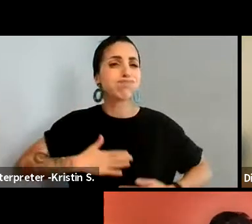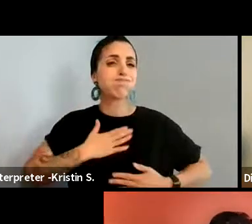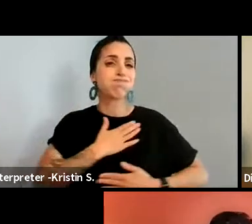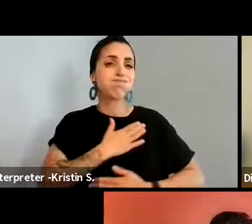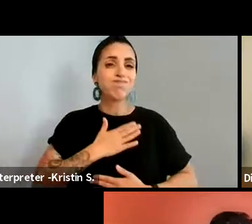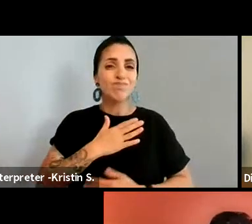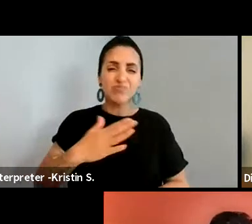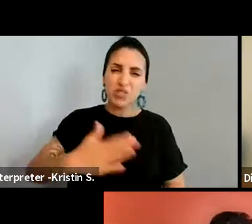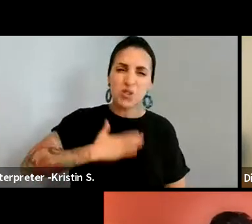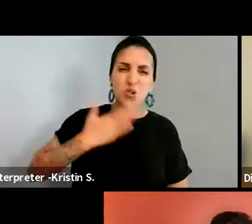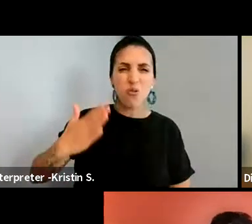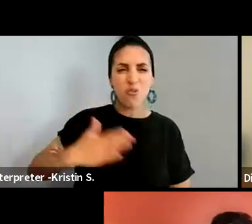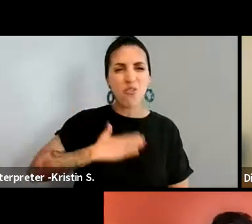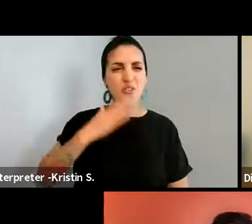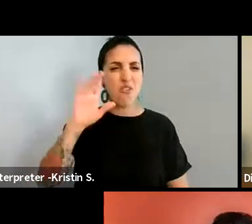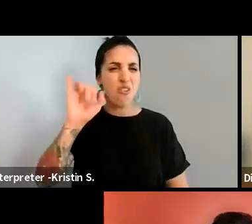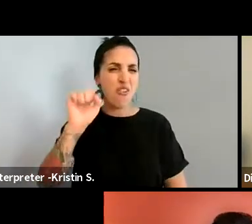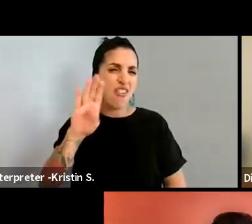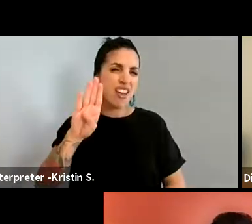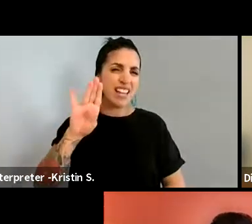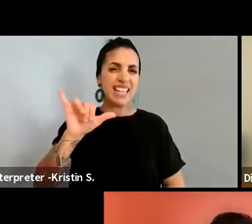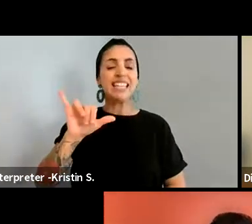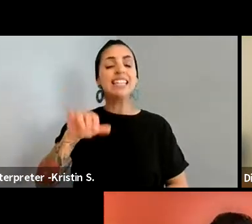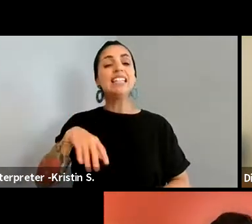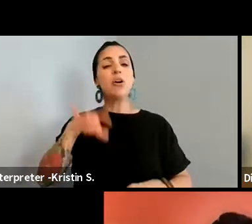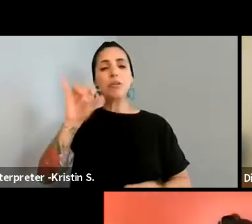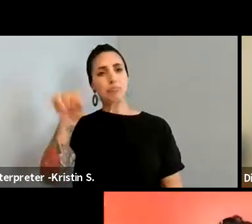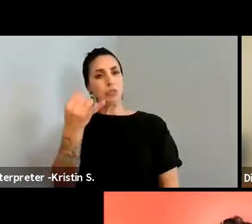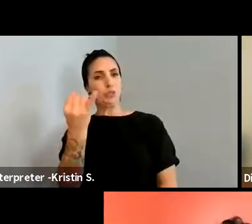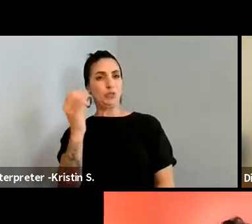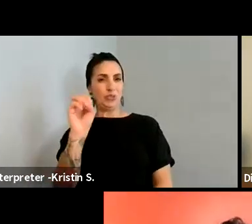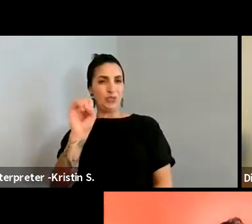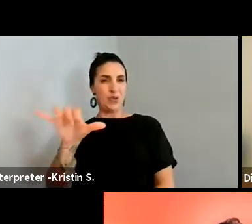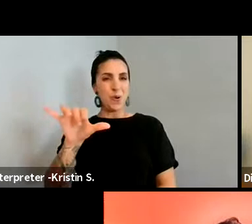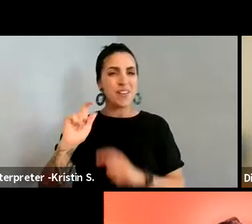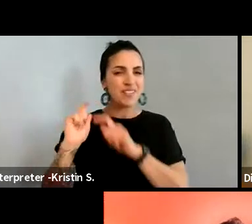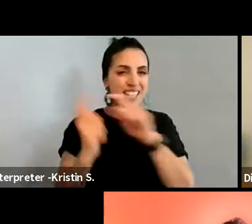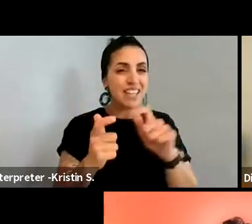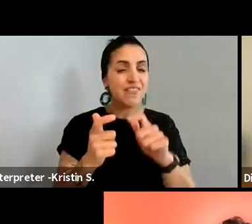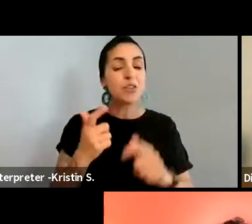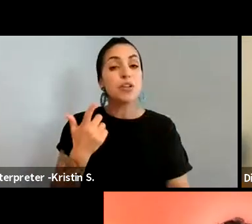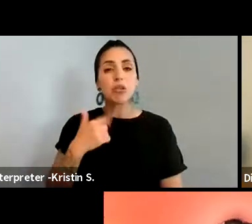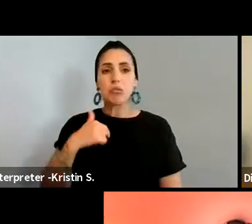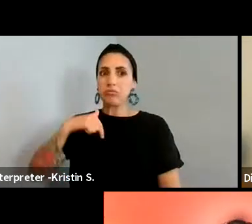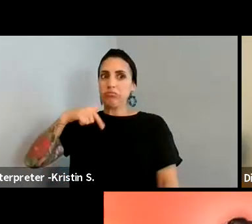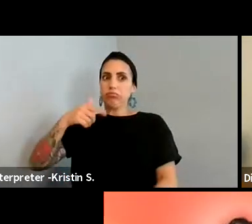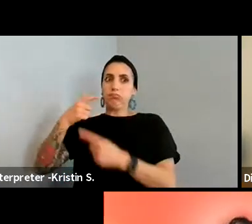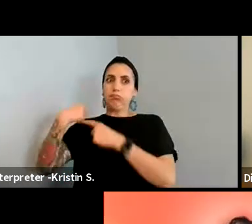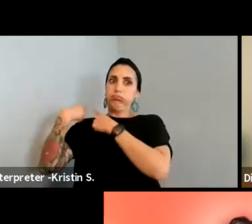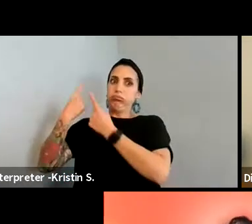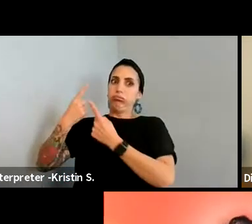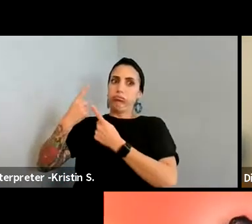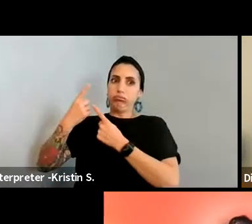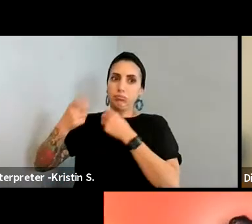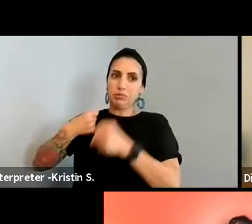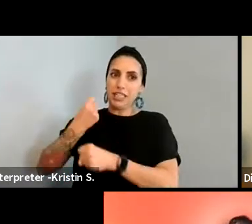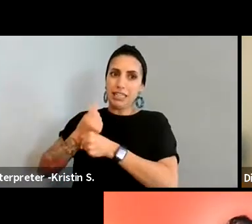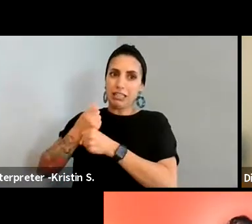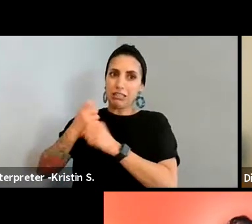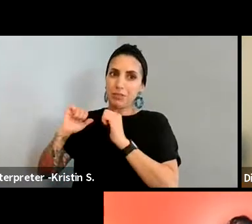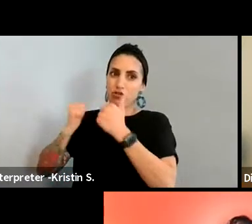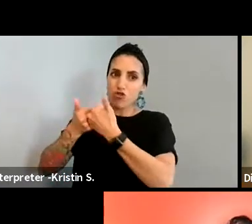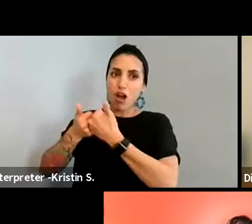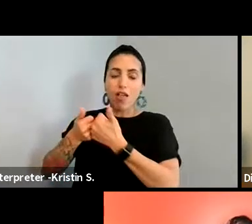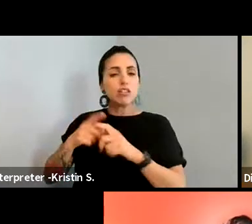integrated with your art or not. Just tell us something as we, because these have been challenging times. It's been a challenging time this year. So tell us